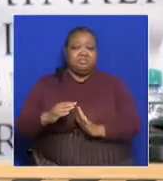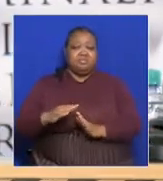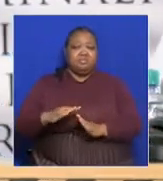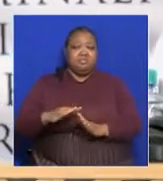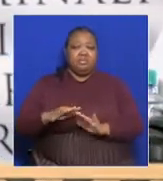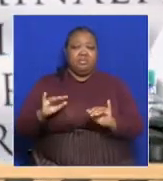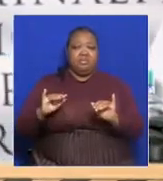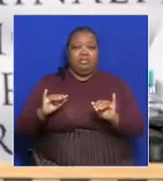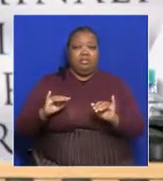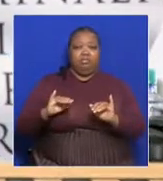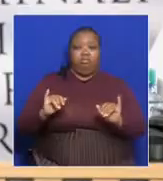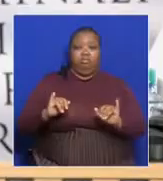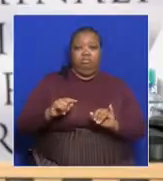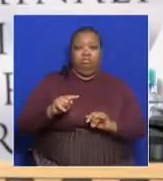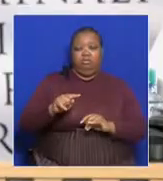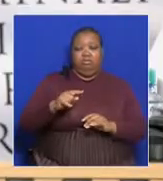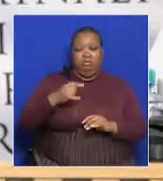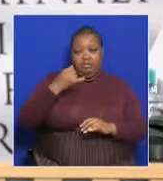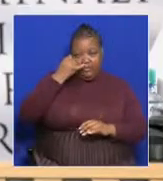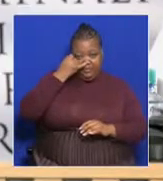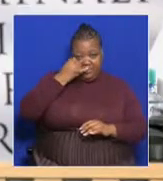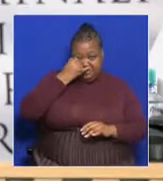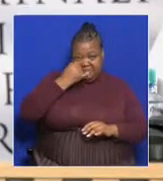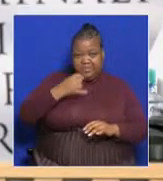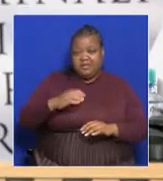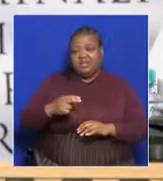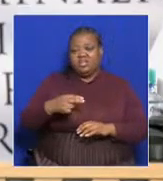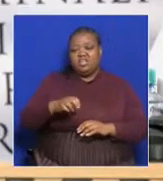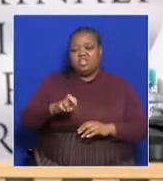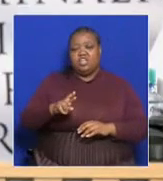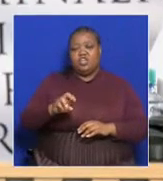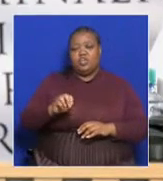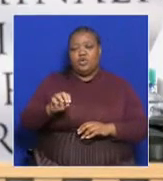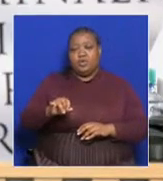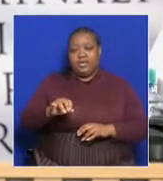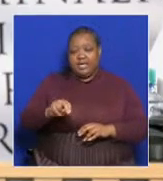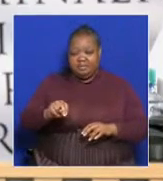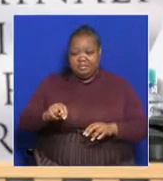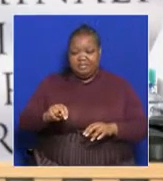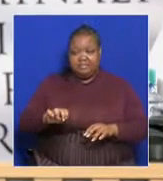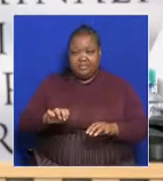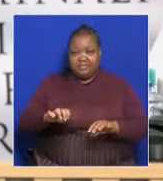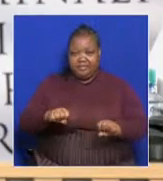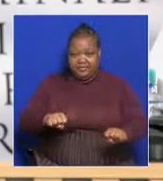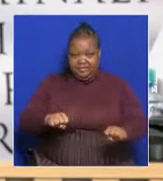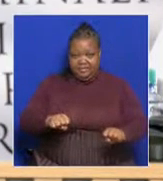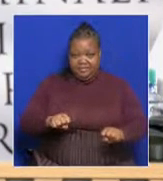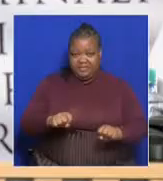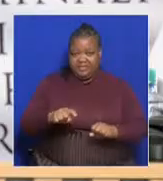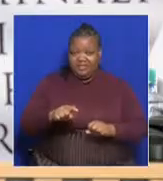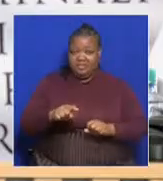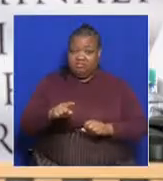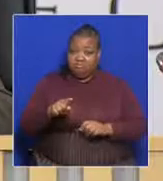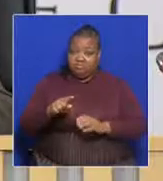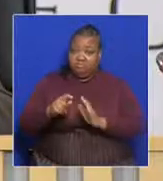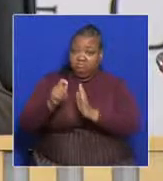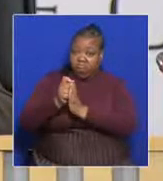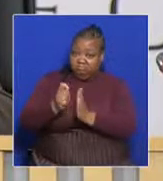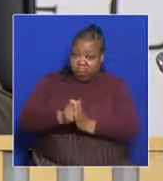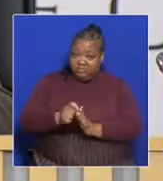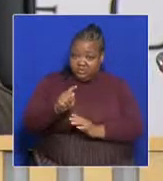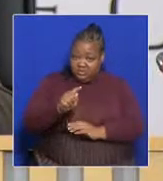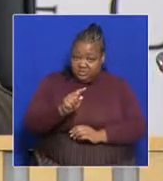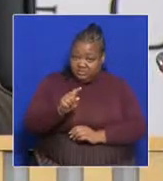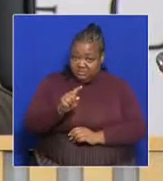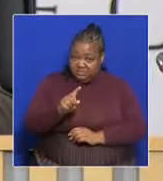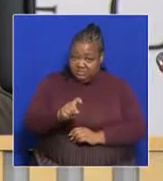in that period. So it is dealt with in here. That would have been from your contribution, right? Remember, Commissioner, these stats are